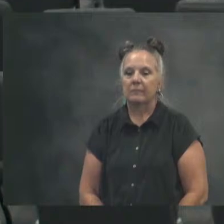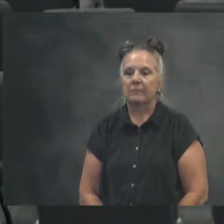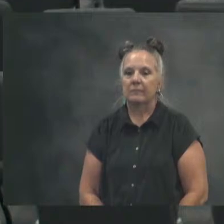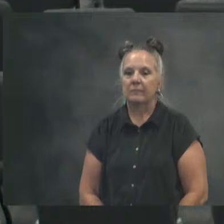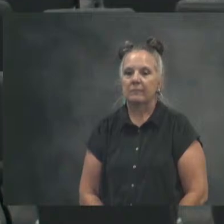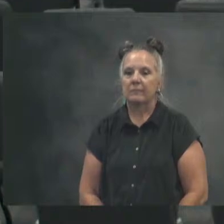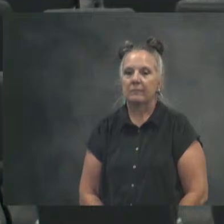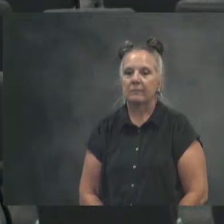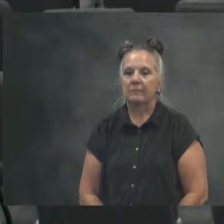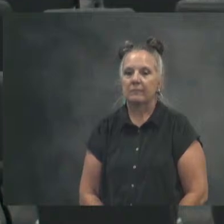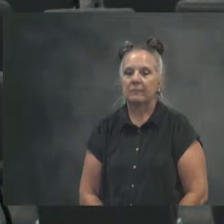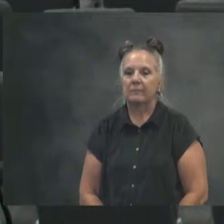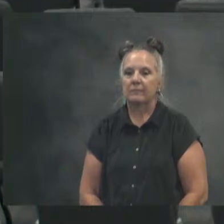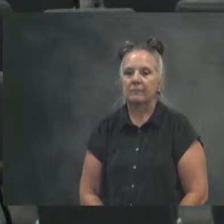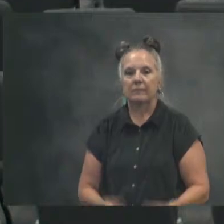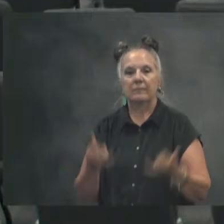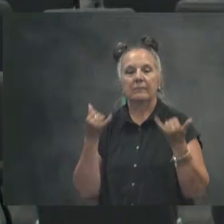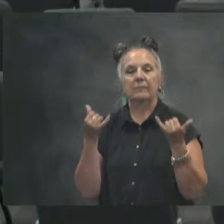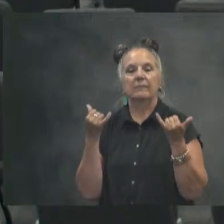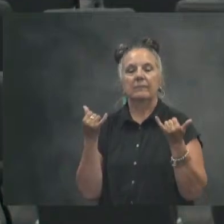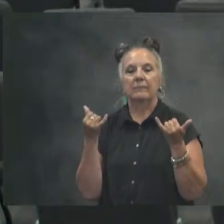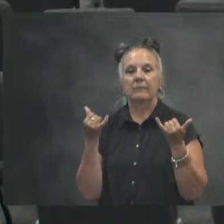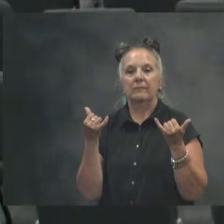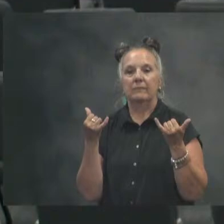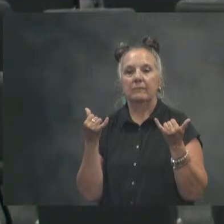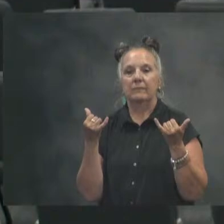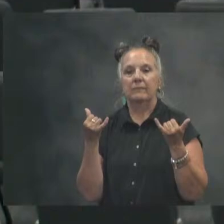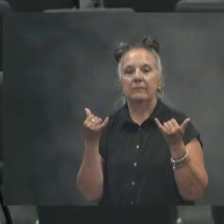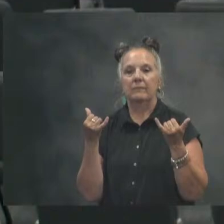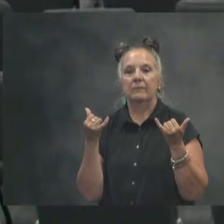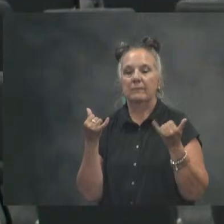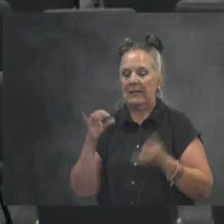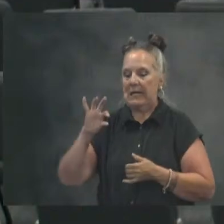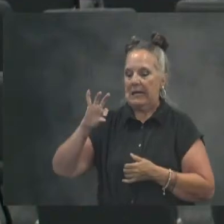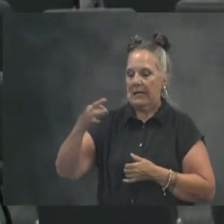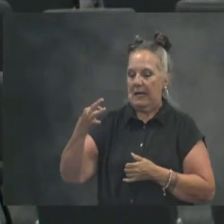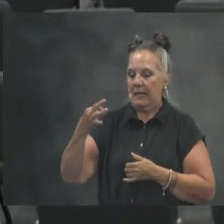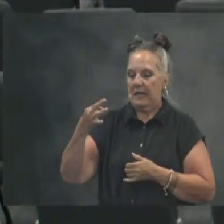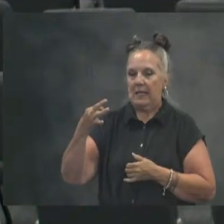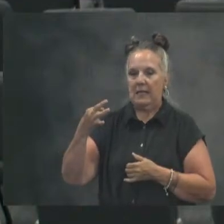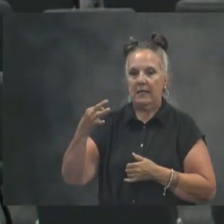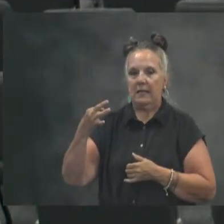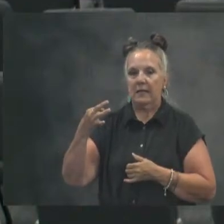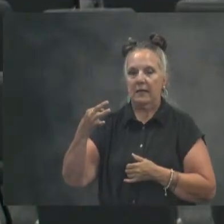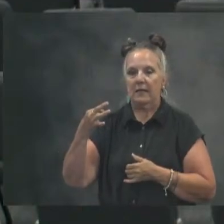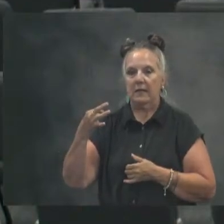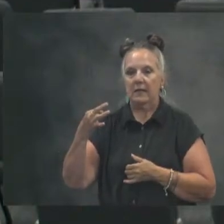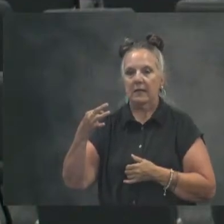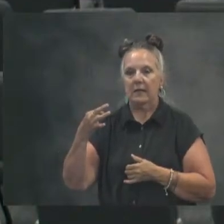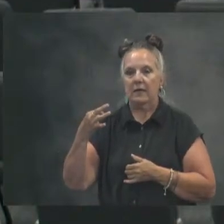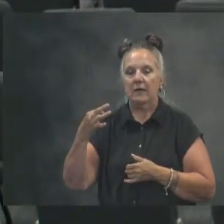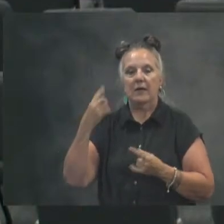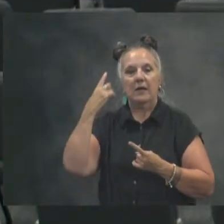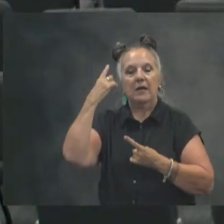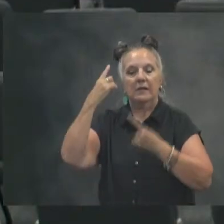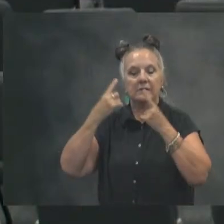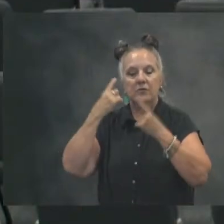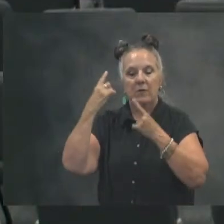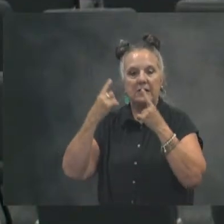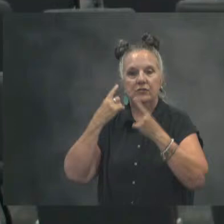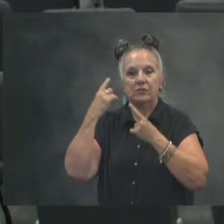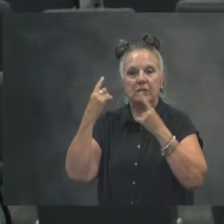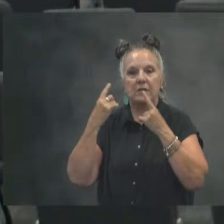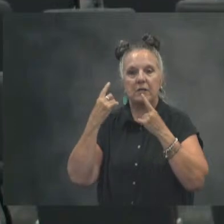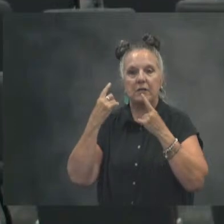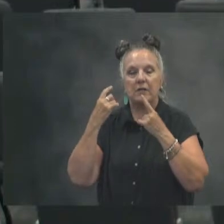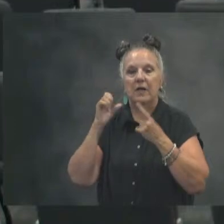That brings us now to the 9th item under old business, which is consideration